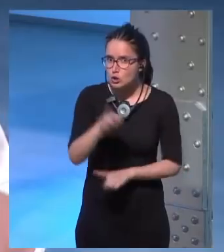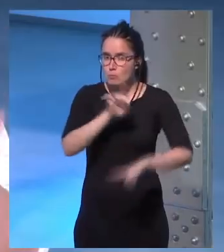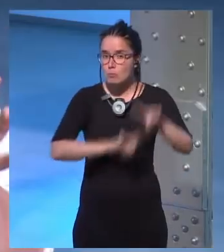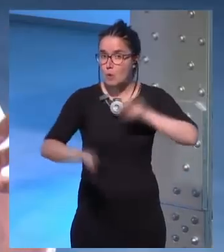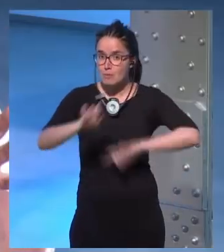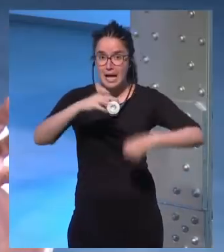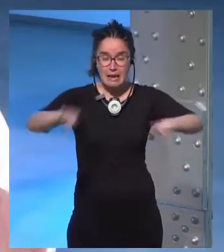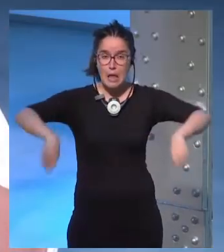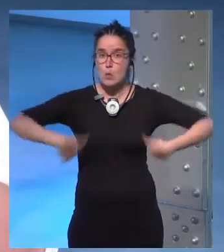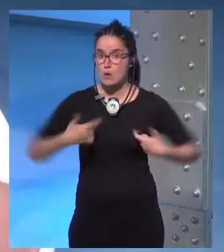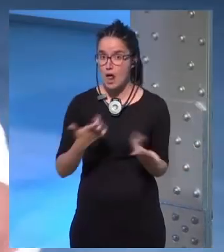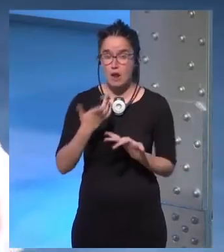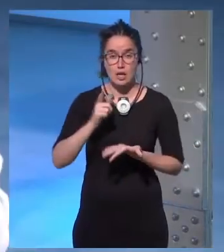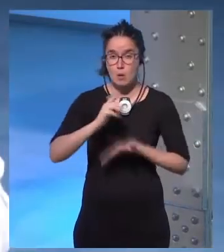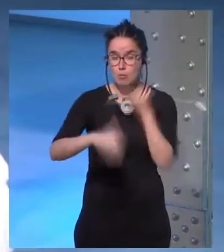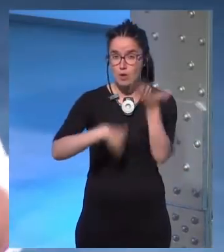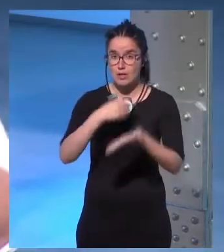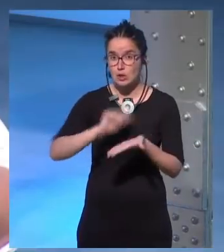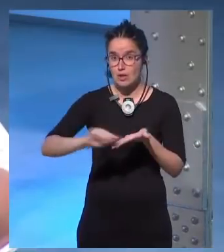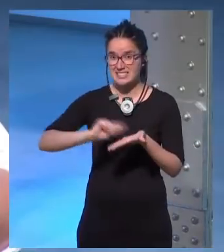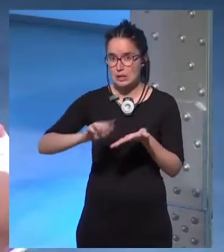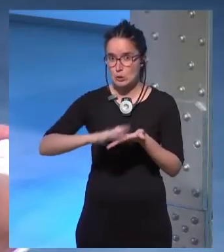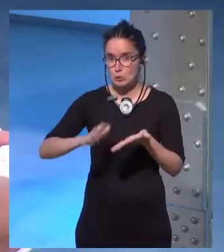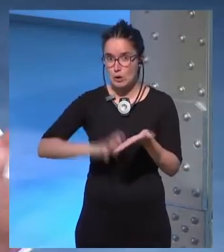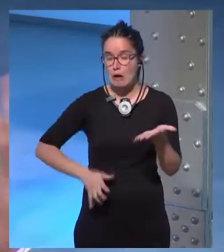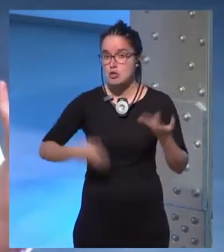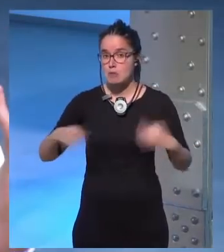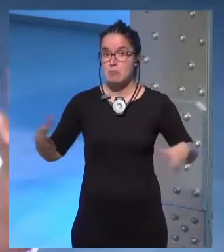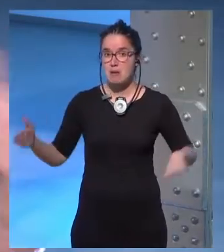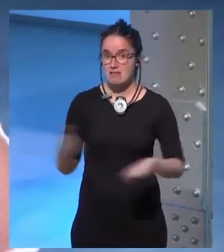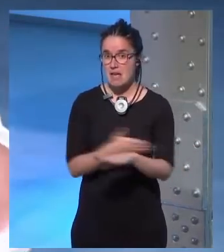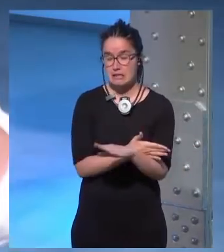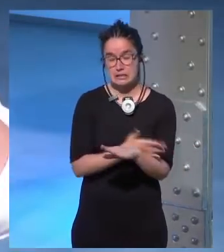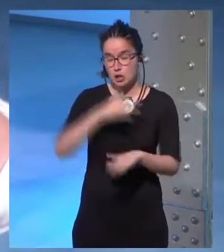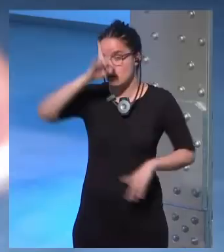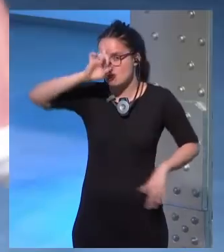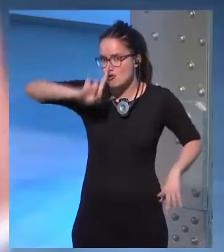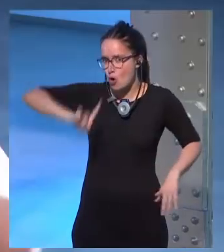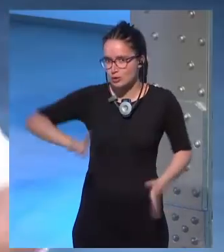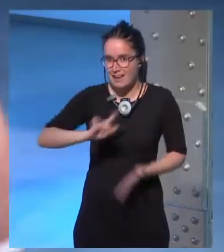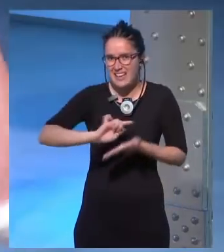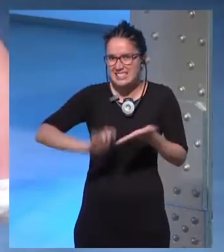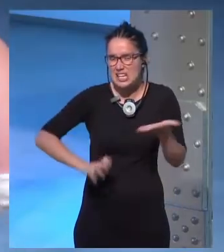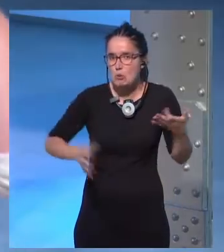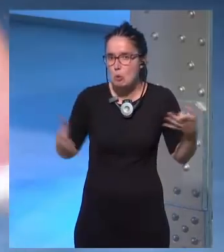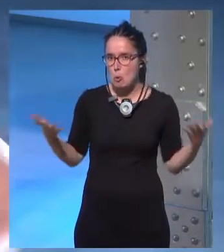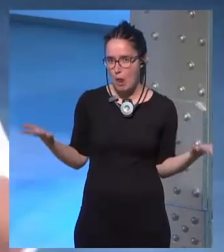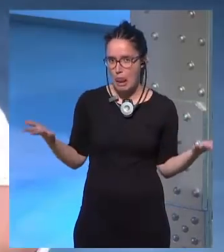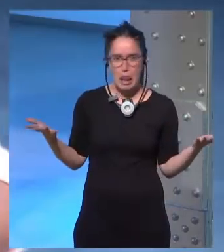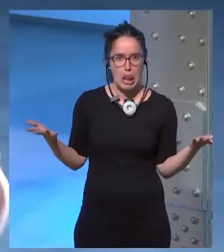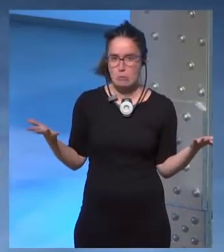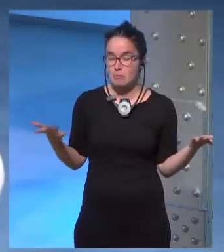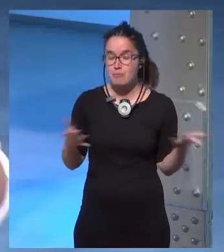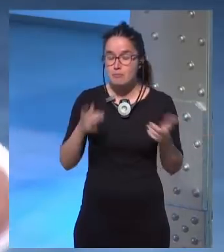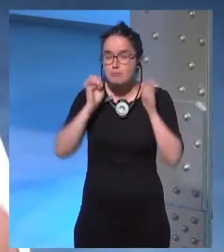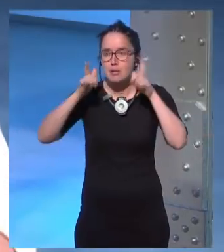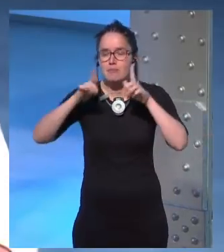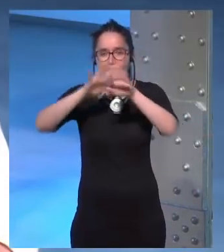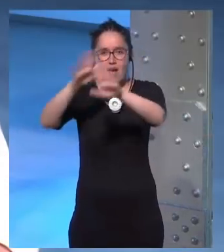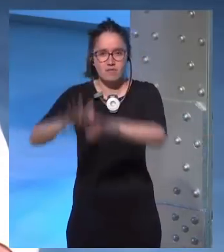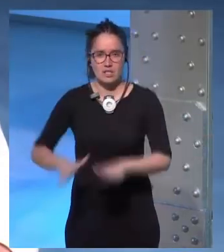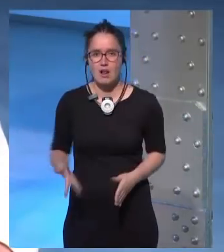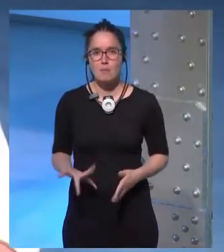really know ahead of time until I get to the end and go, oh, so that was what that was about. And that's what I love. That's actually what I love about that